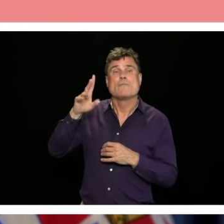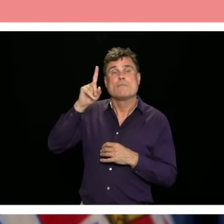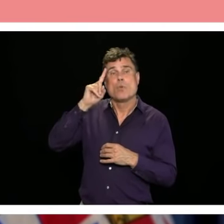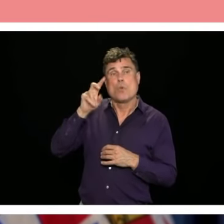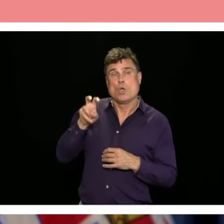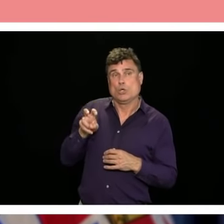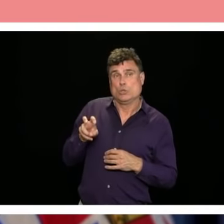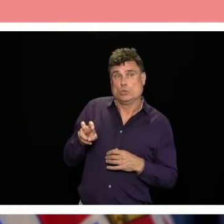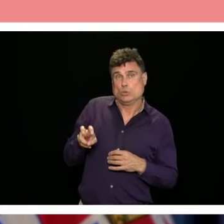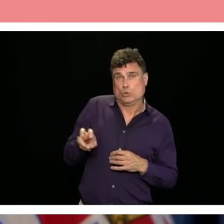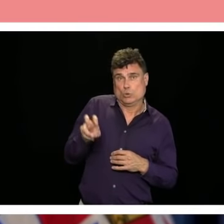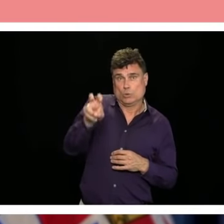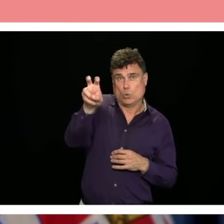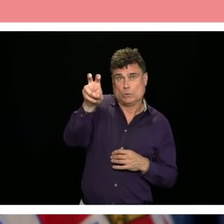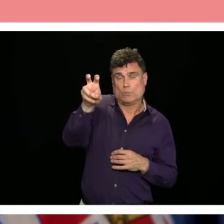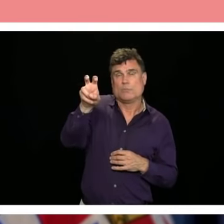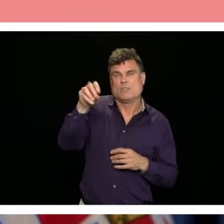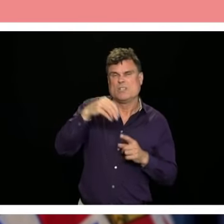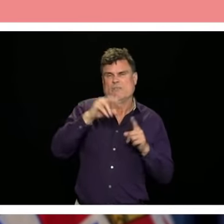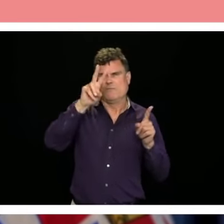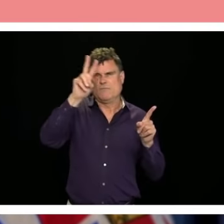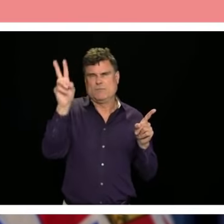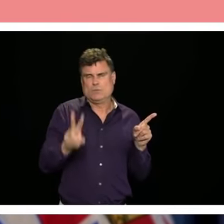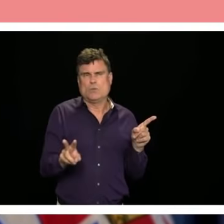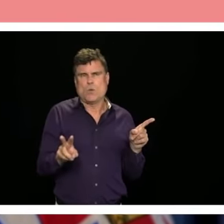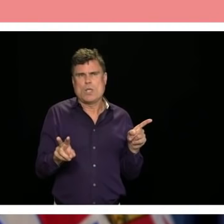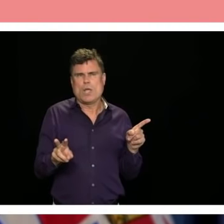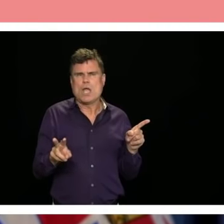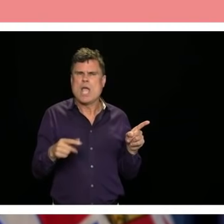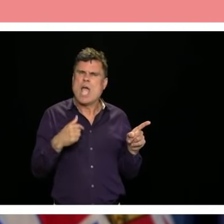Next question is from Mary Griffin, Tech News.